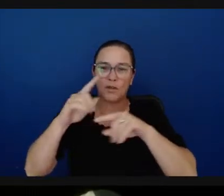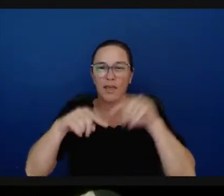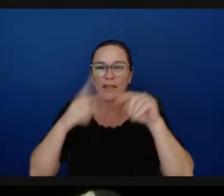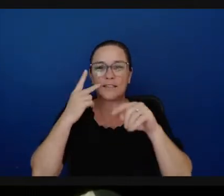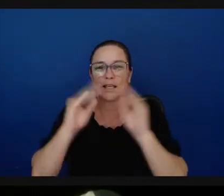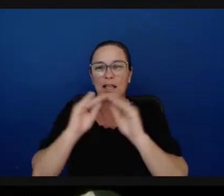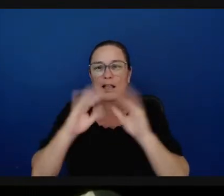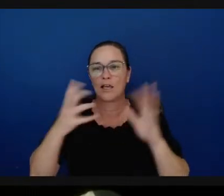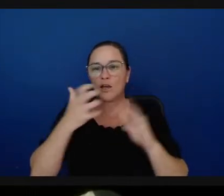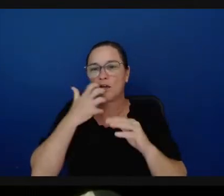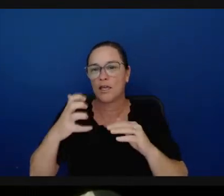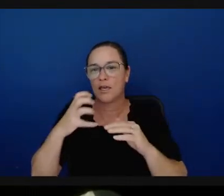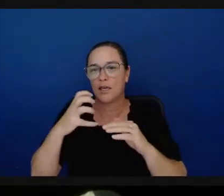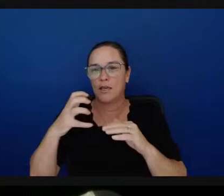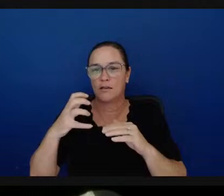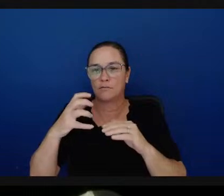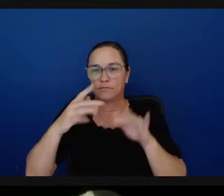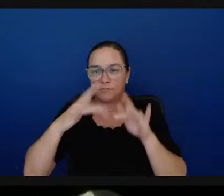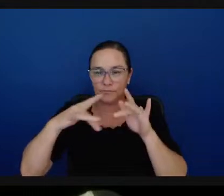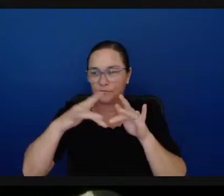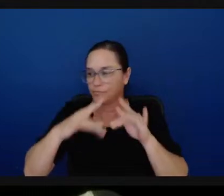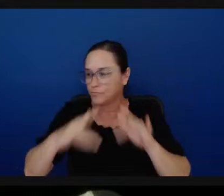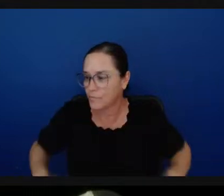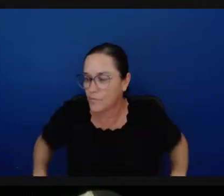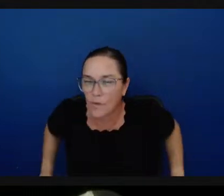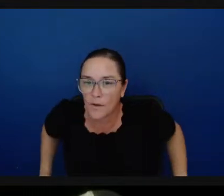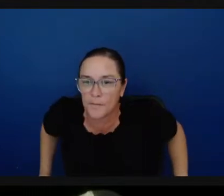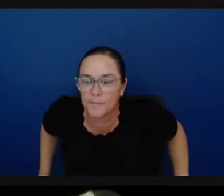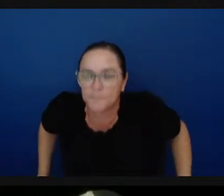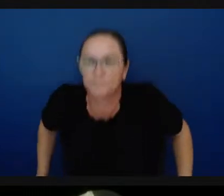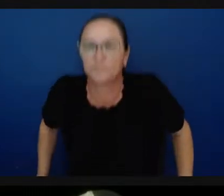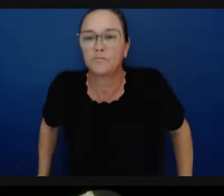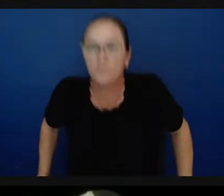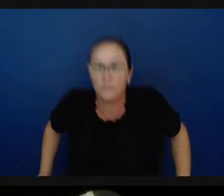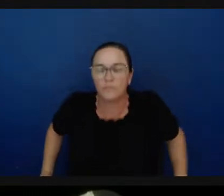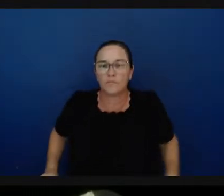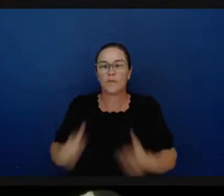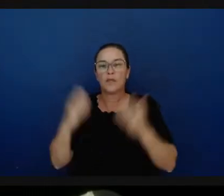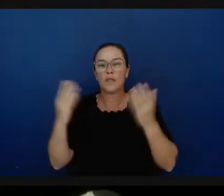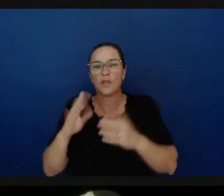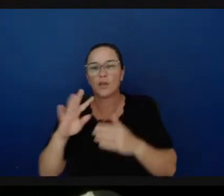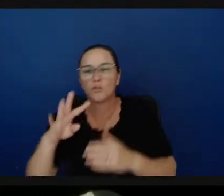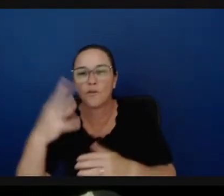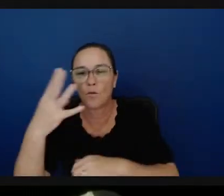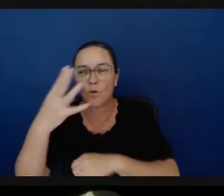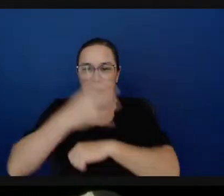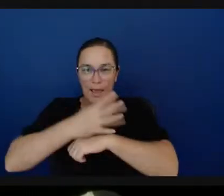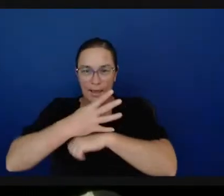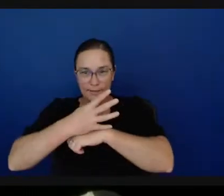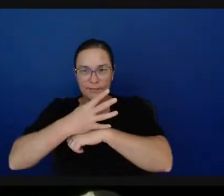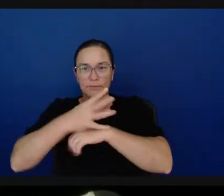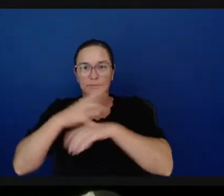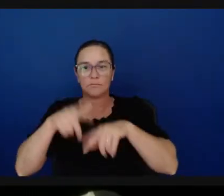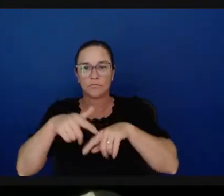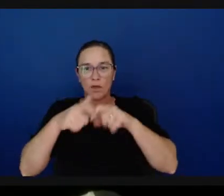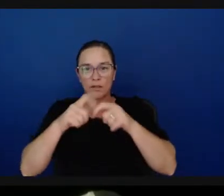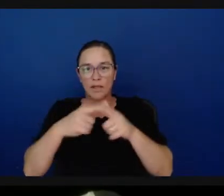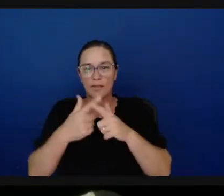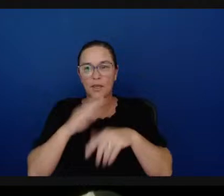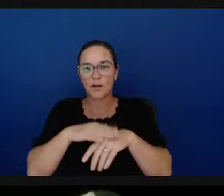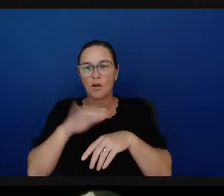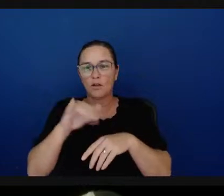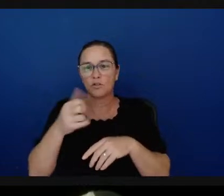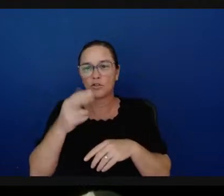leading from one place to the other. So here's our four-day pause. And on the 22nd